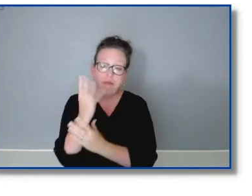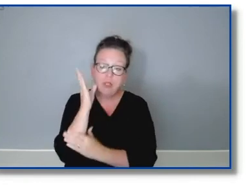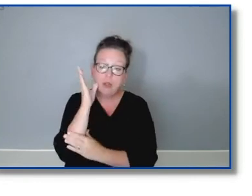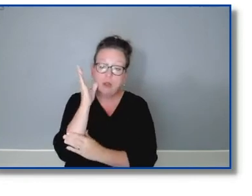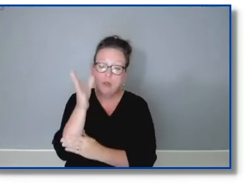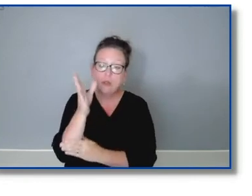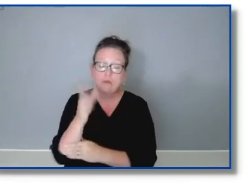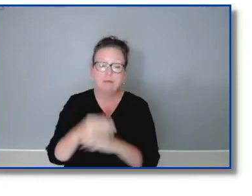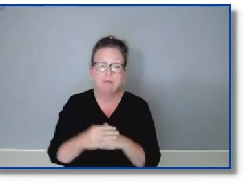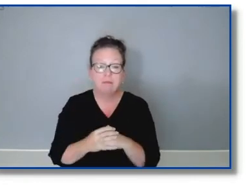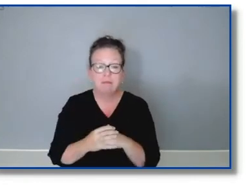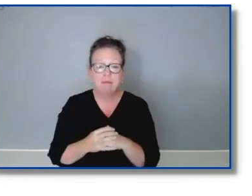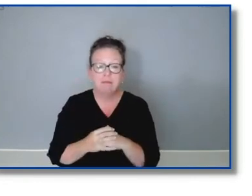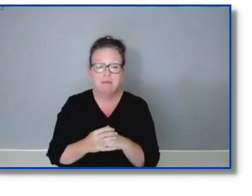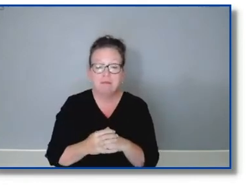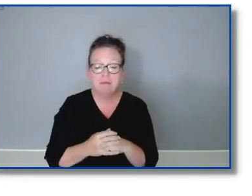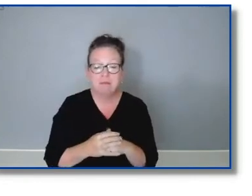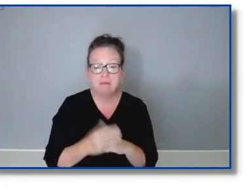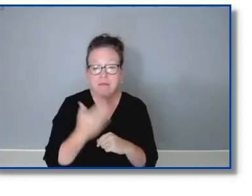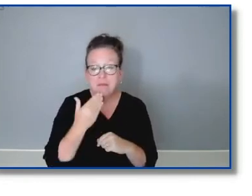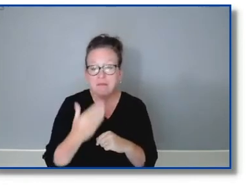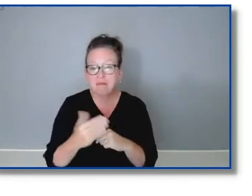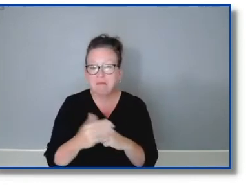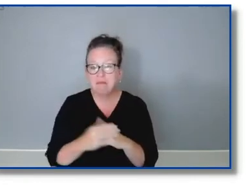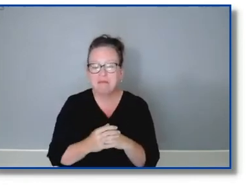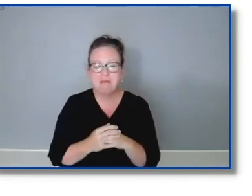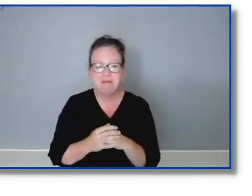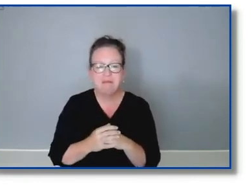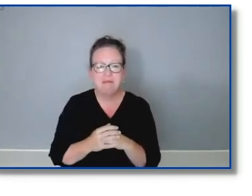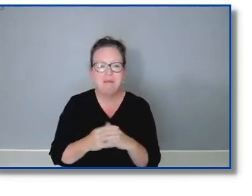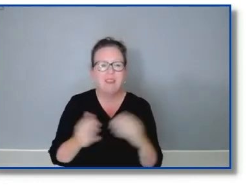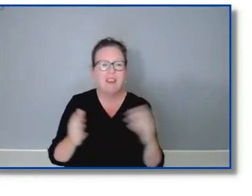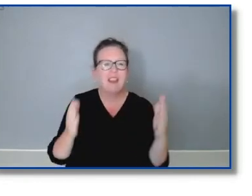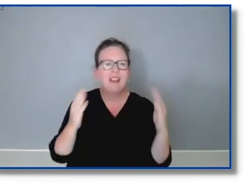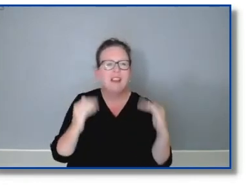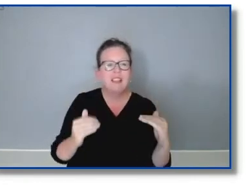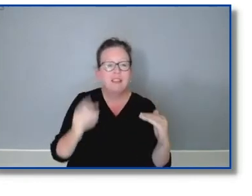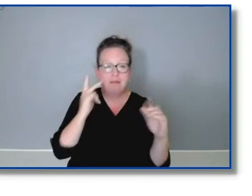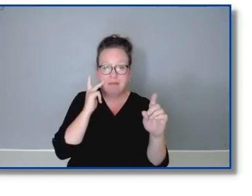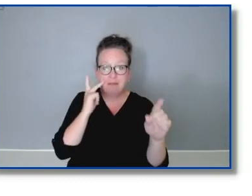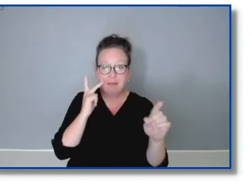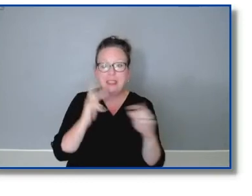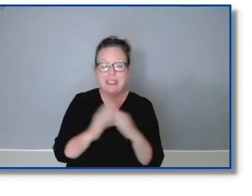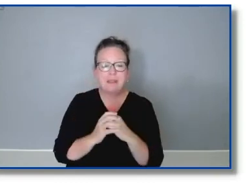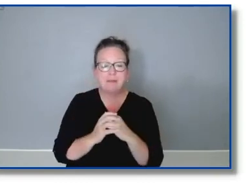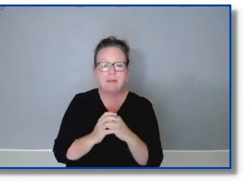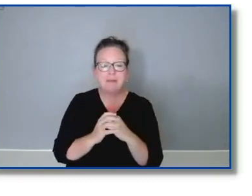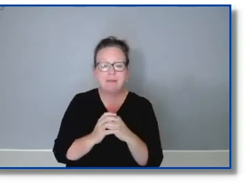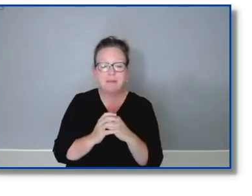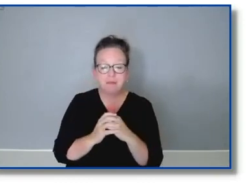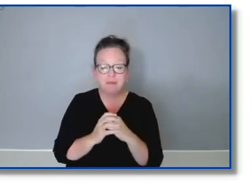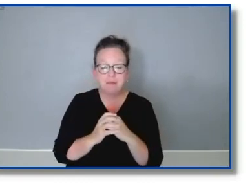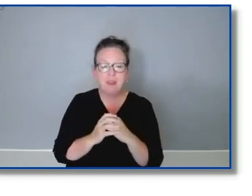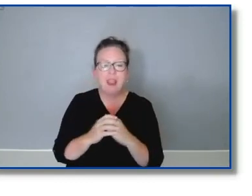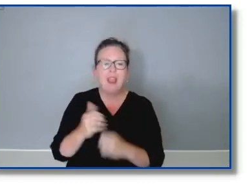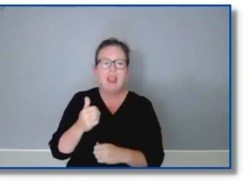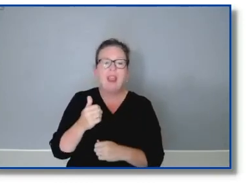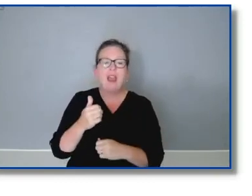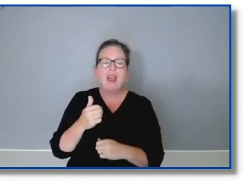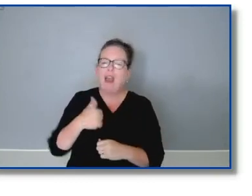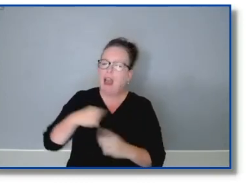me to the piece that is exhibited here. I have started the End of Signature